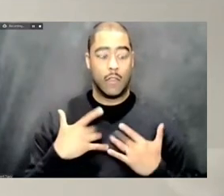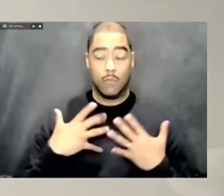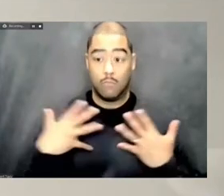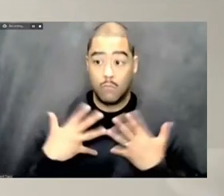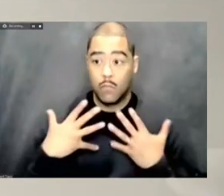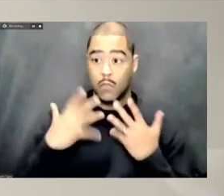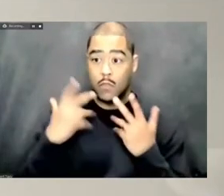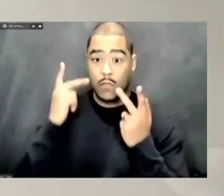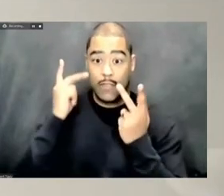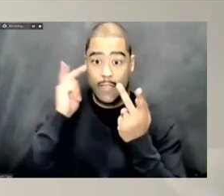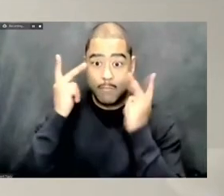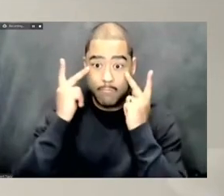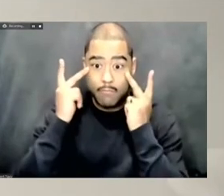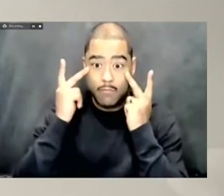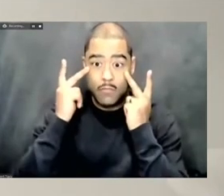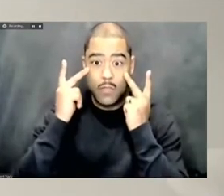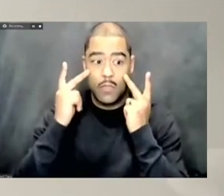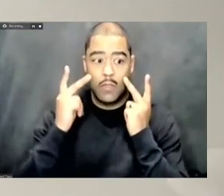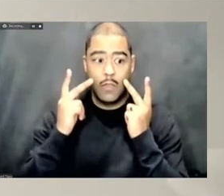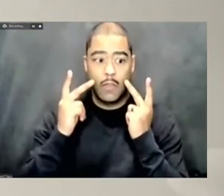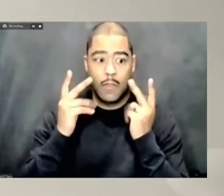Aware.